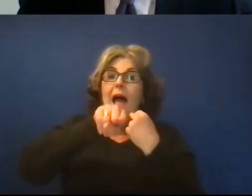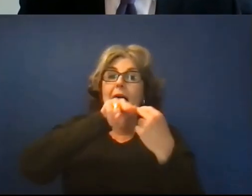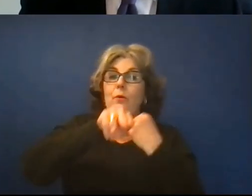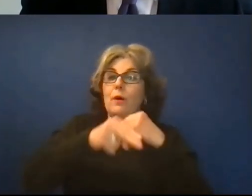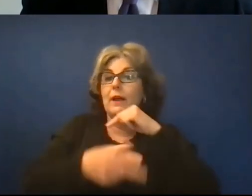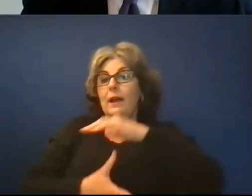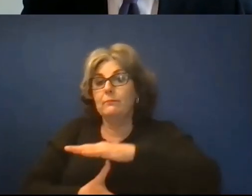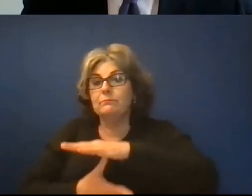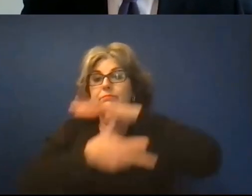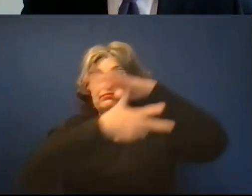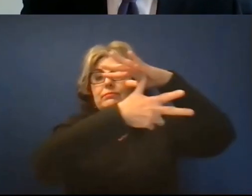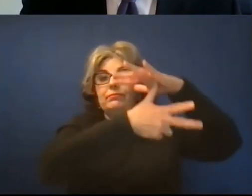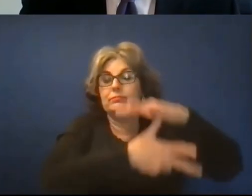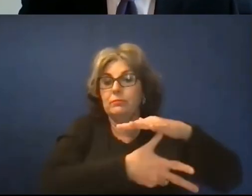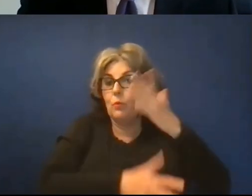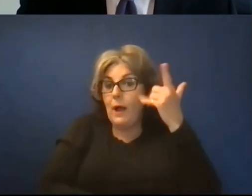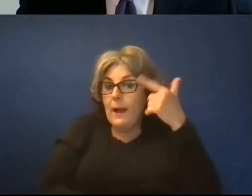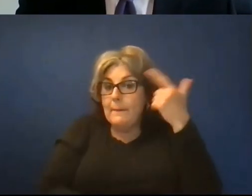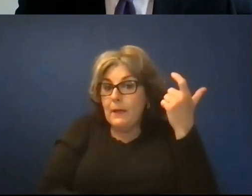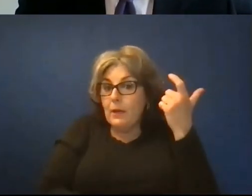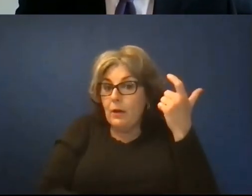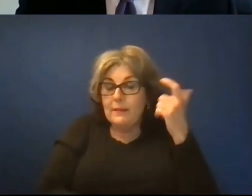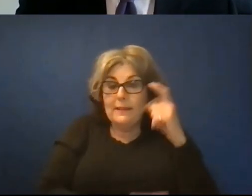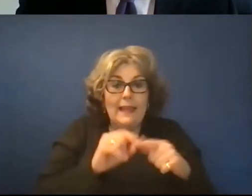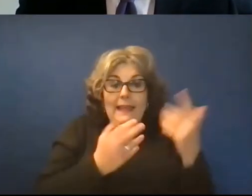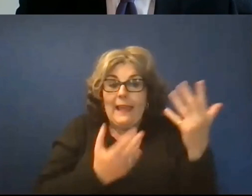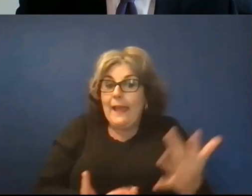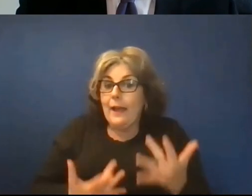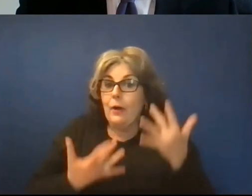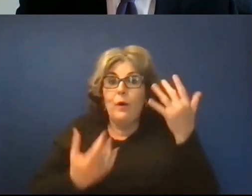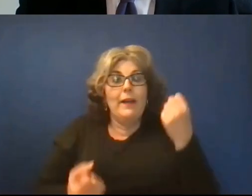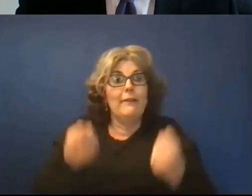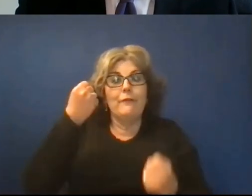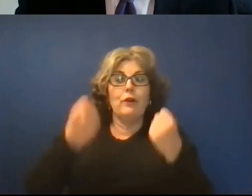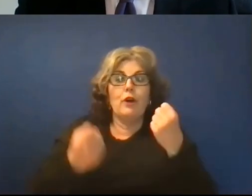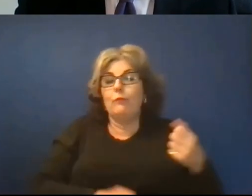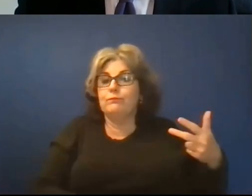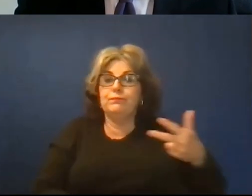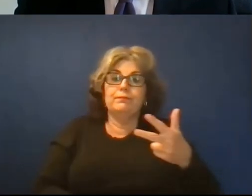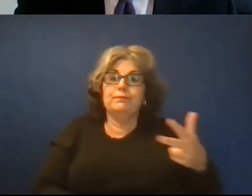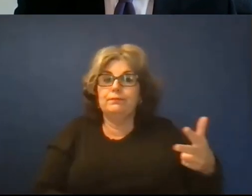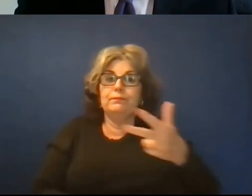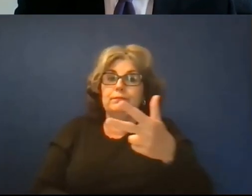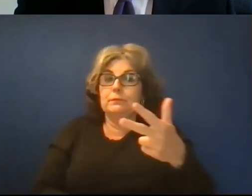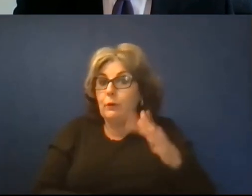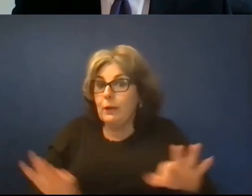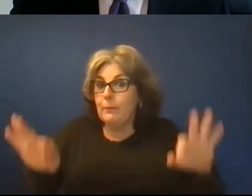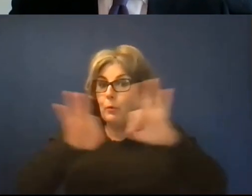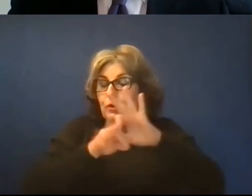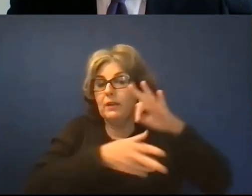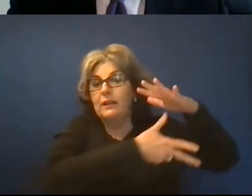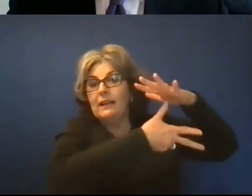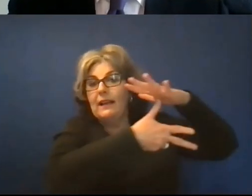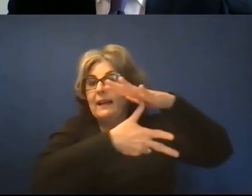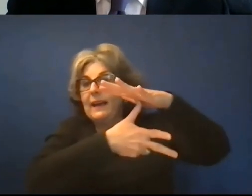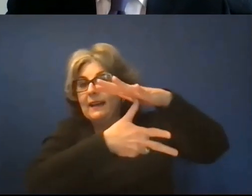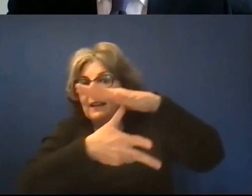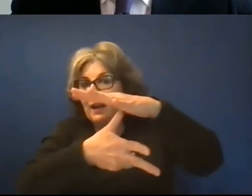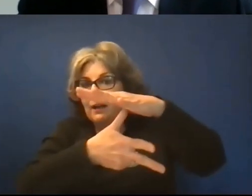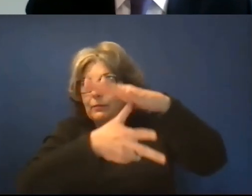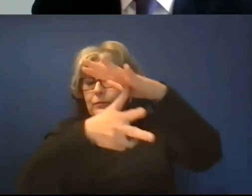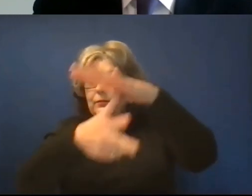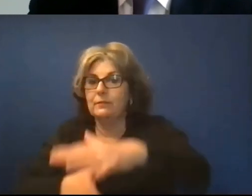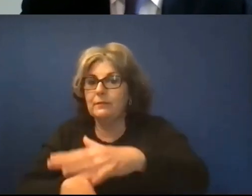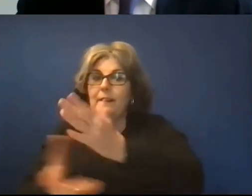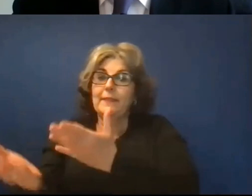airlifting them because they can't wait for transport any other way. So they bring them to the